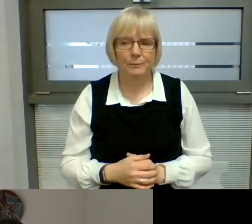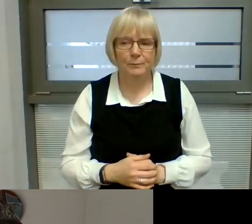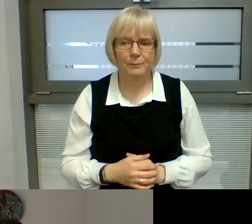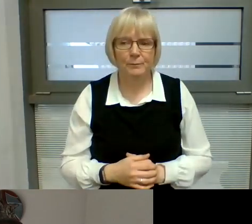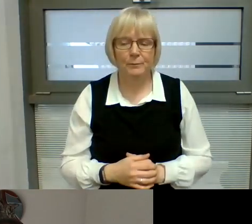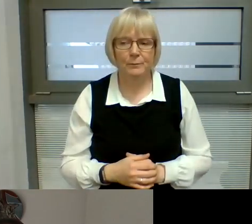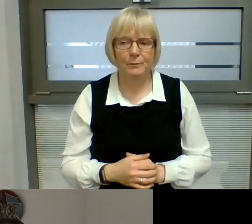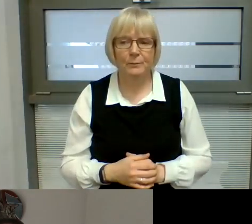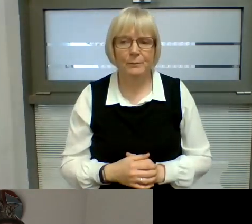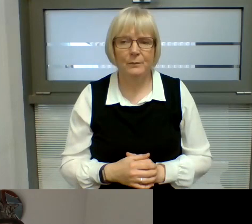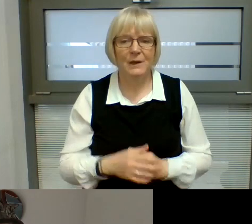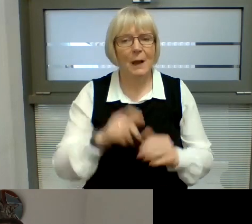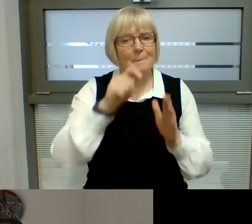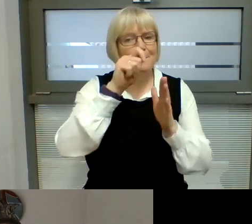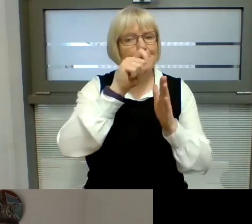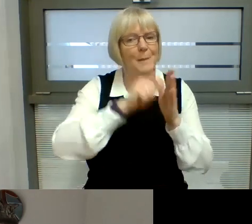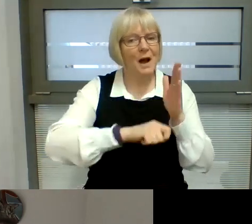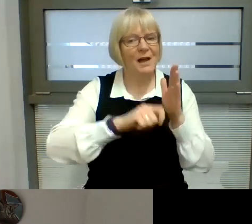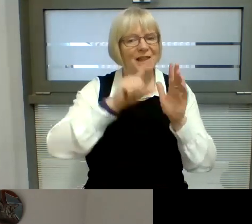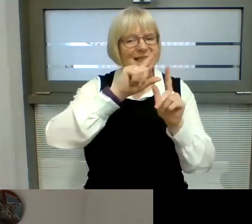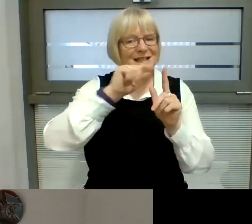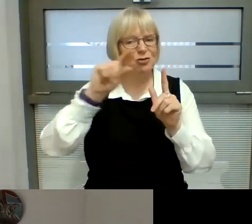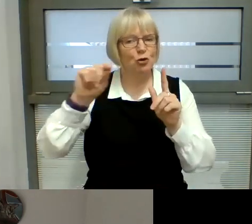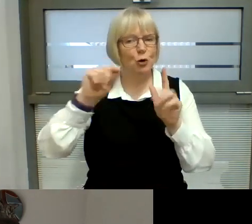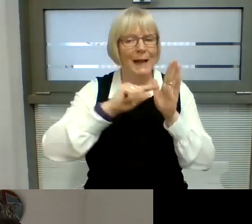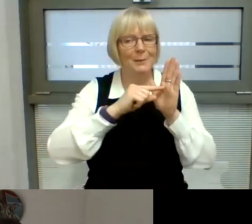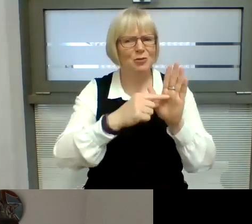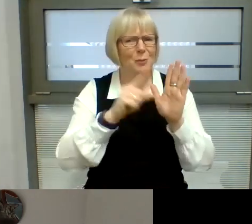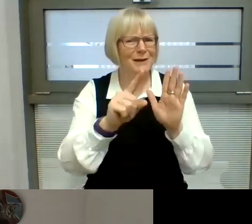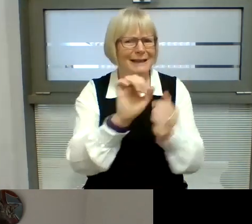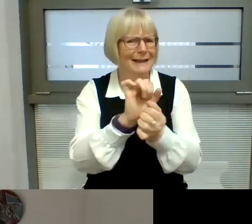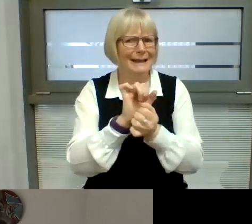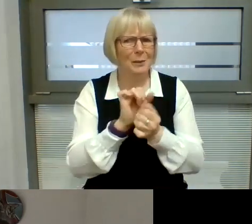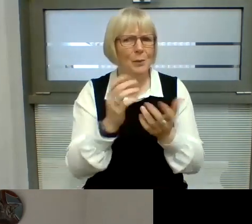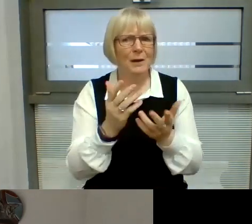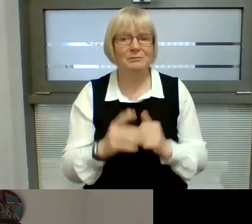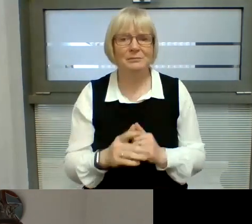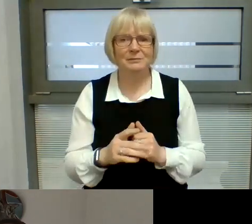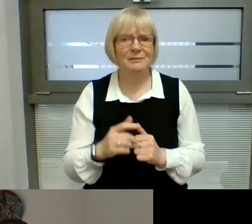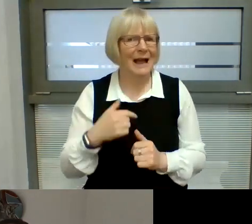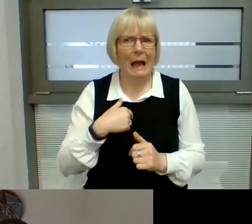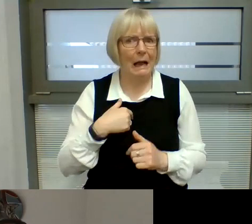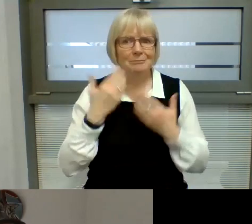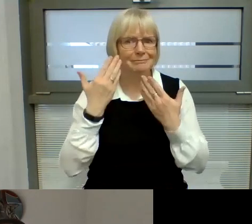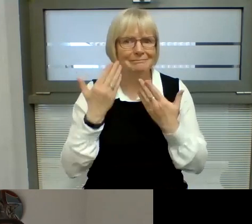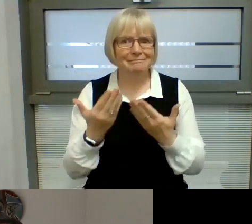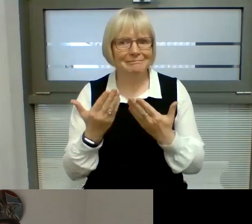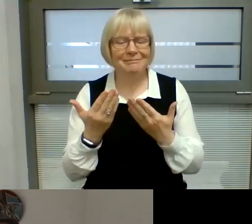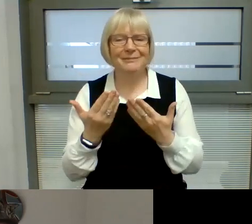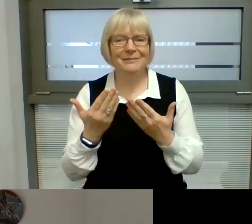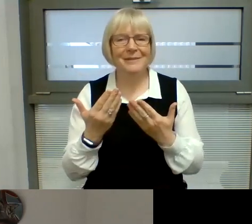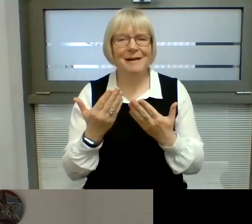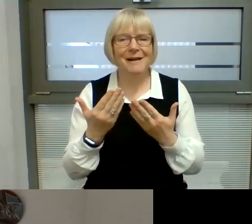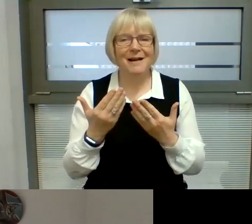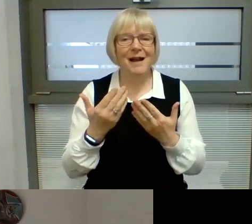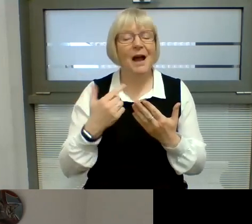and you'd keep the digital image on. Where would you keep it? Well, I'm not so certain. I think my understanding is